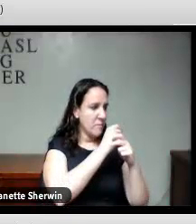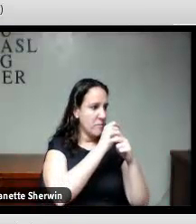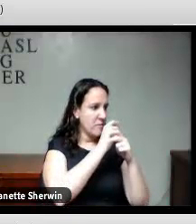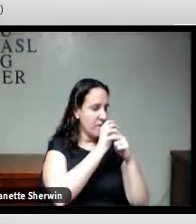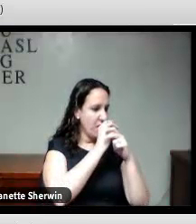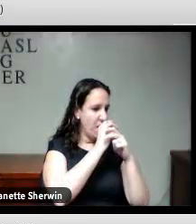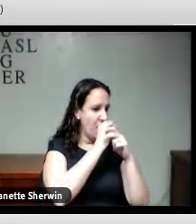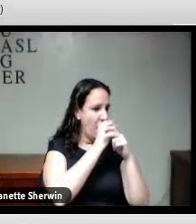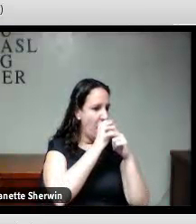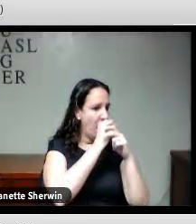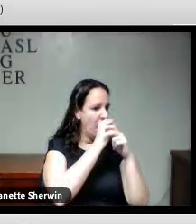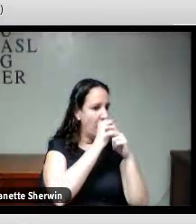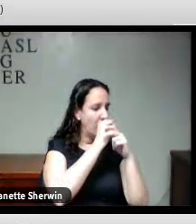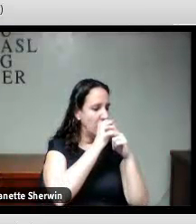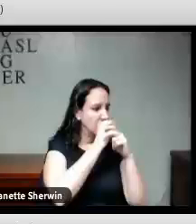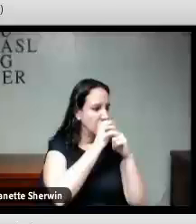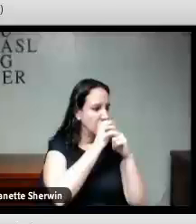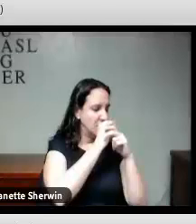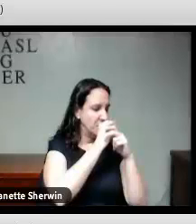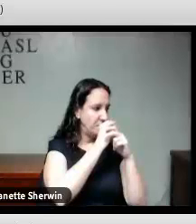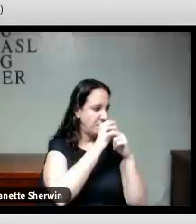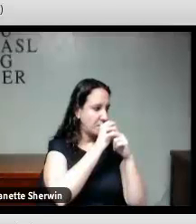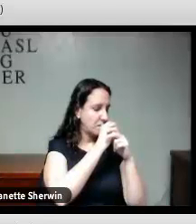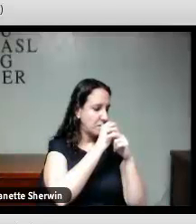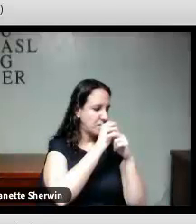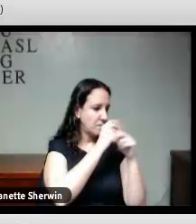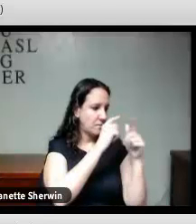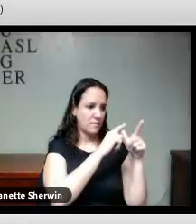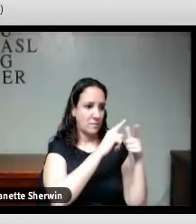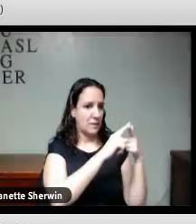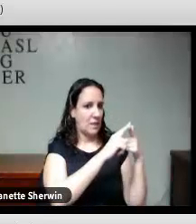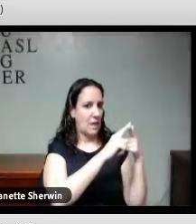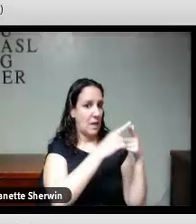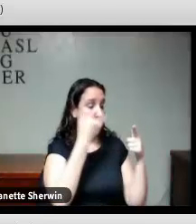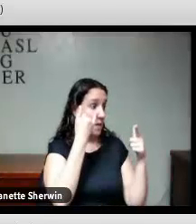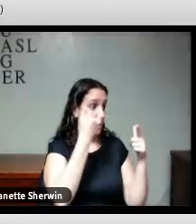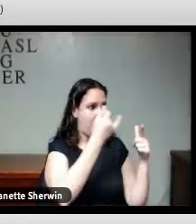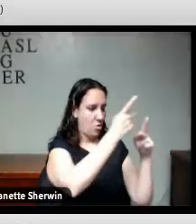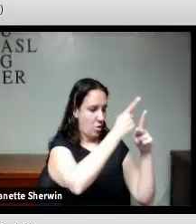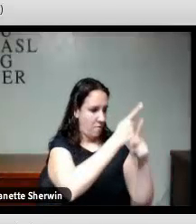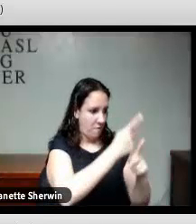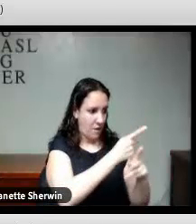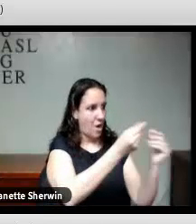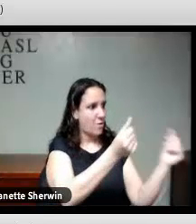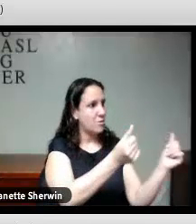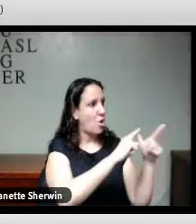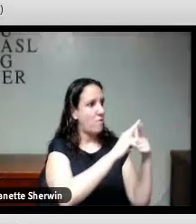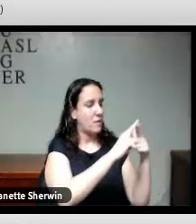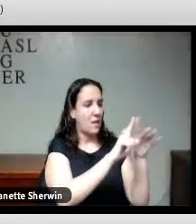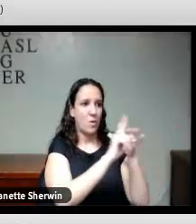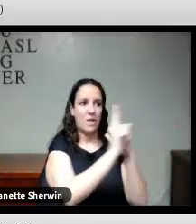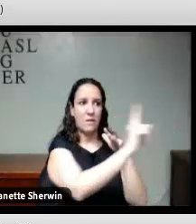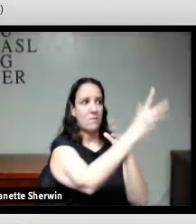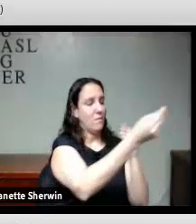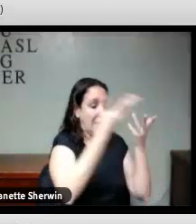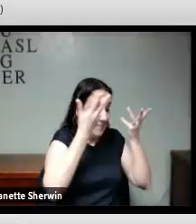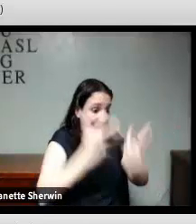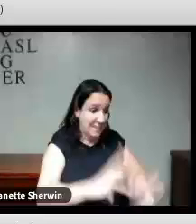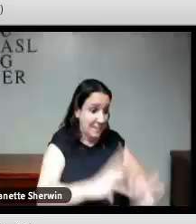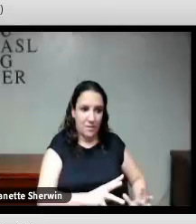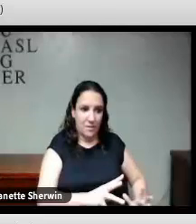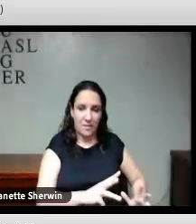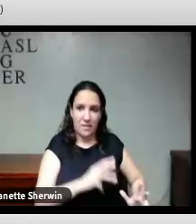is thanking them, then we don't have it being contagious within our library or outside in the community because we've already